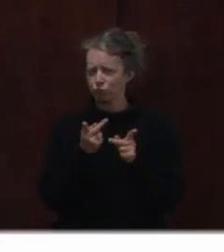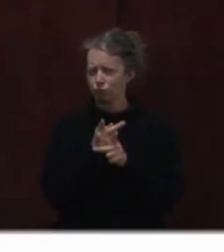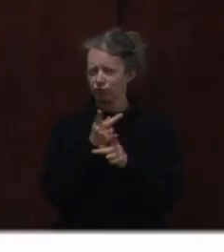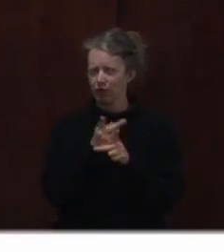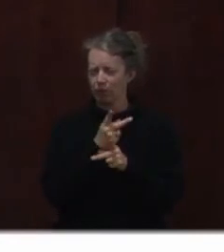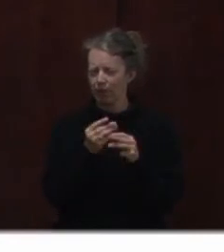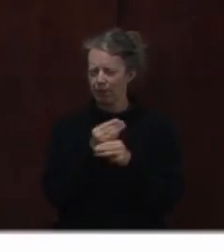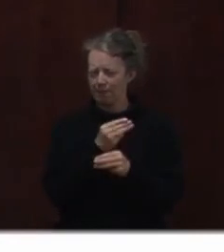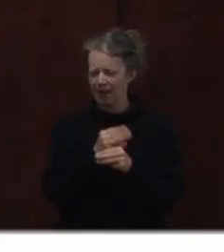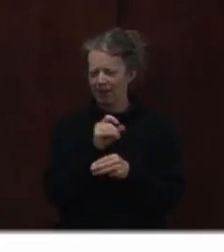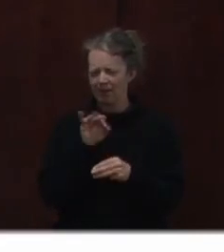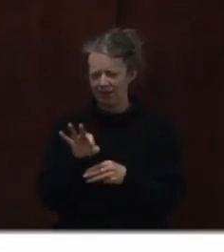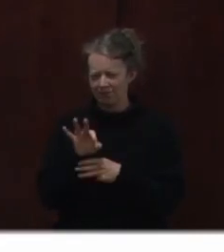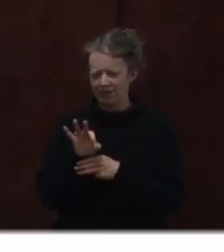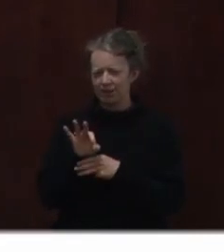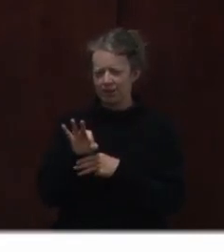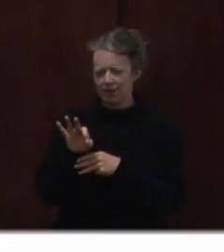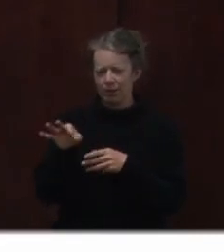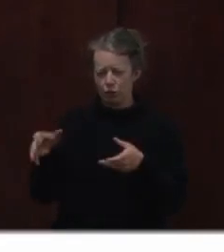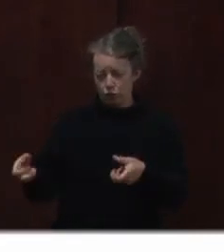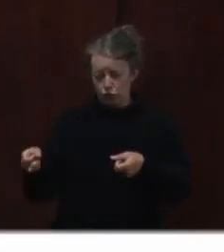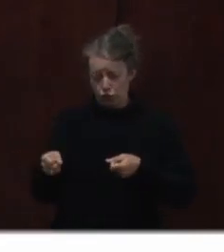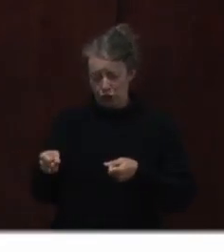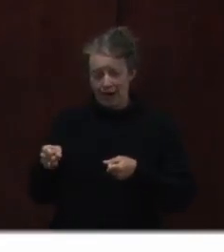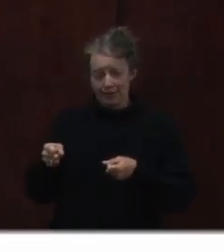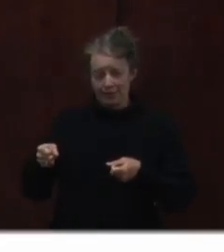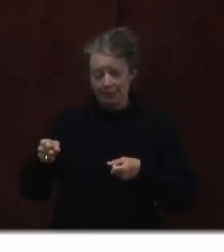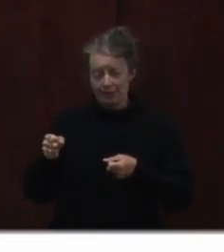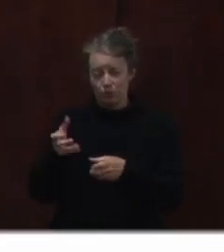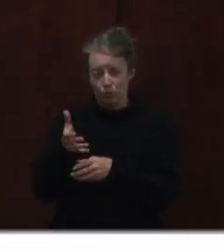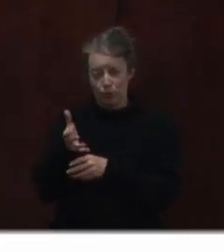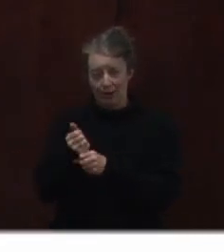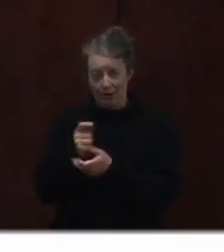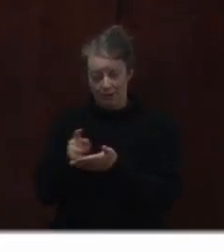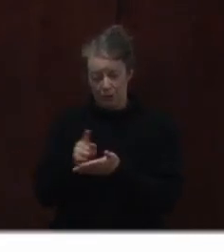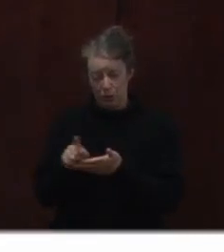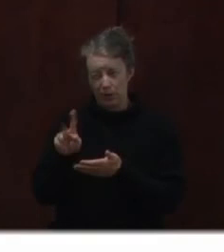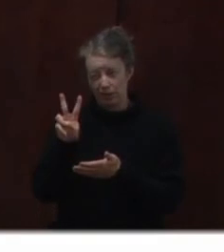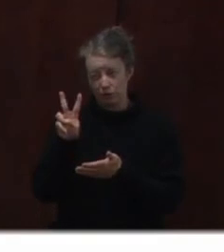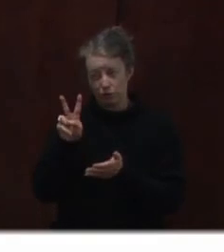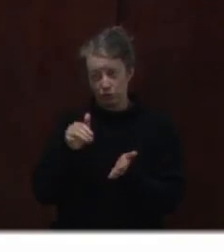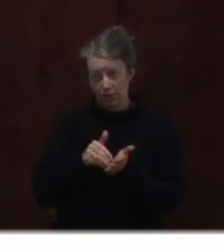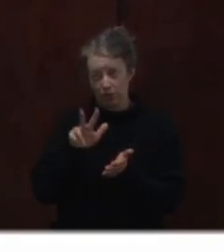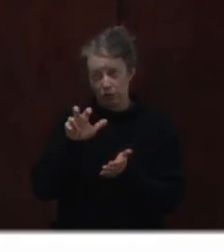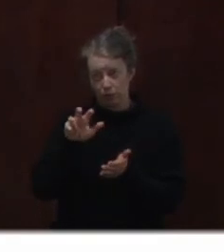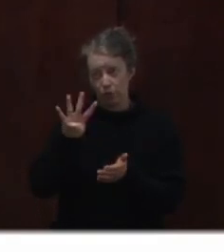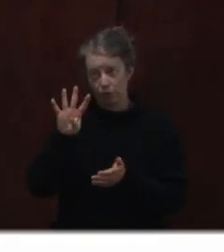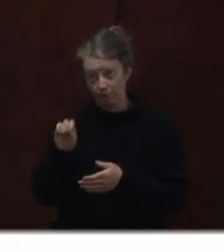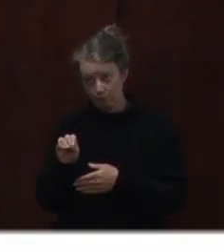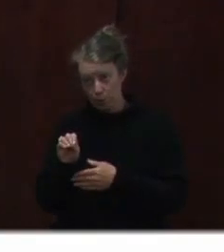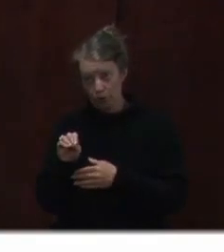equity, 300, and 500 from Mayhec.